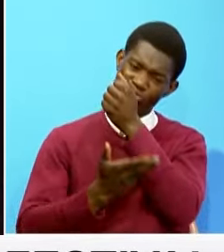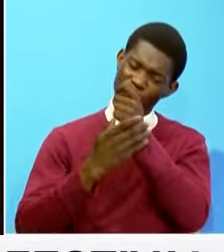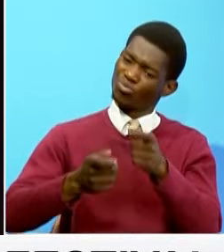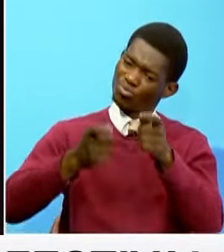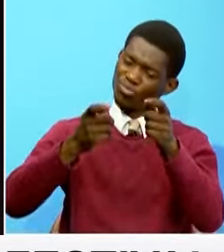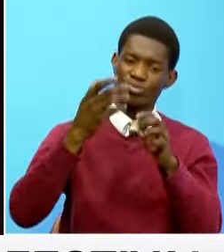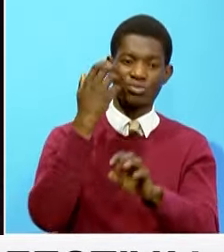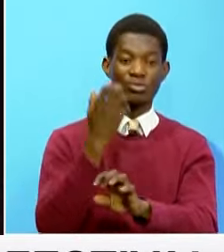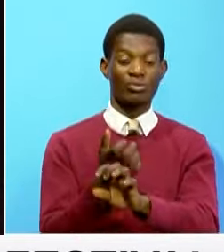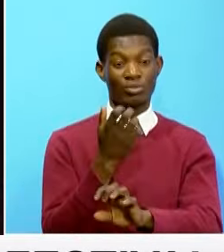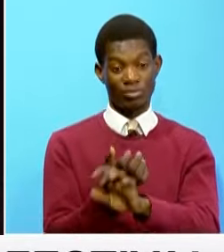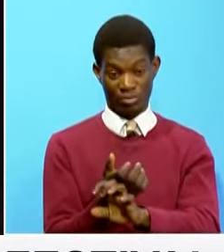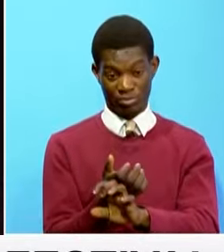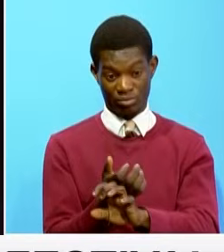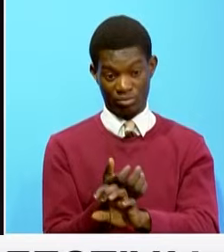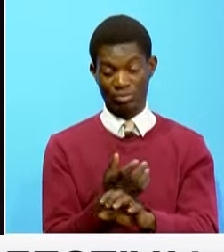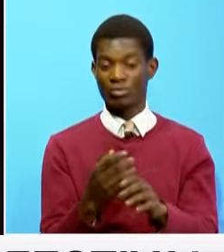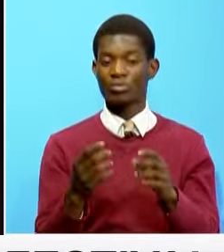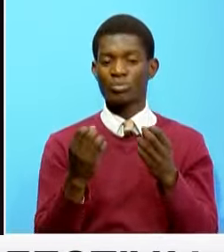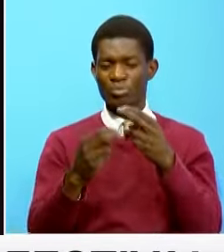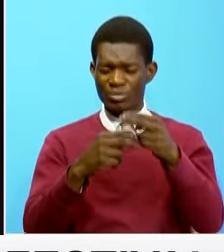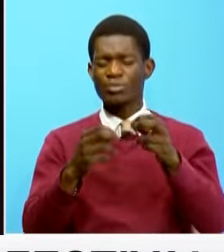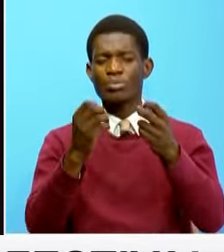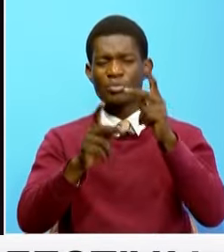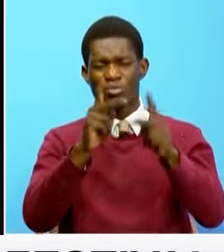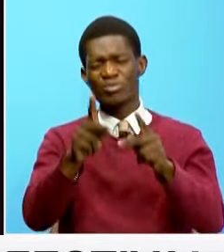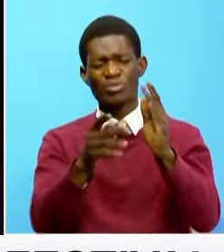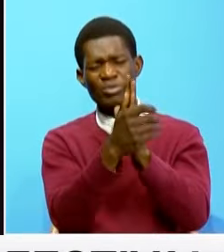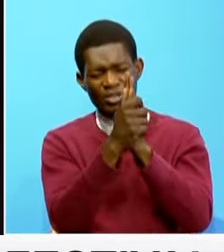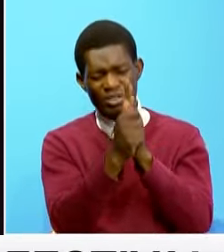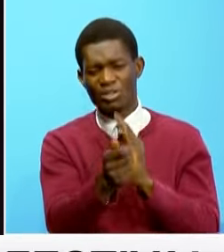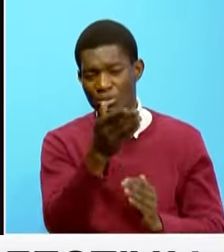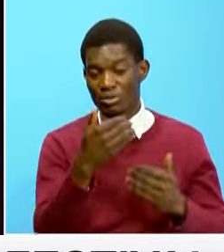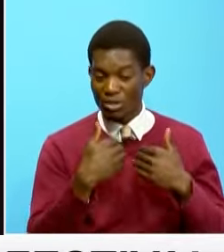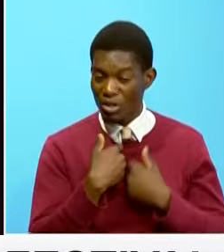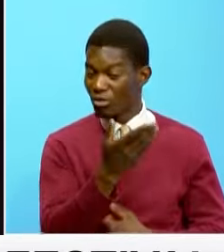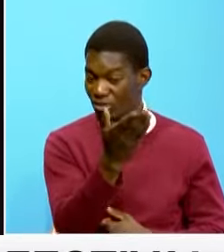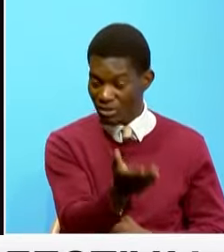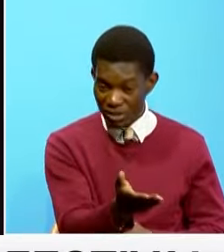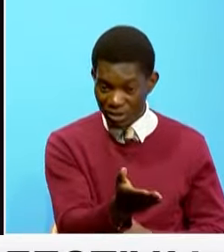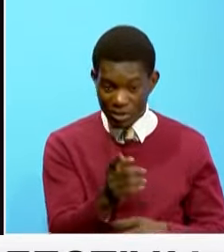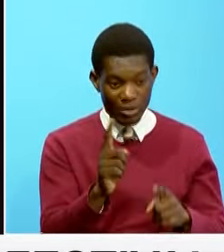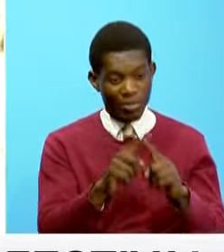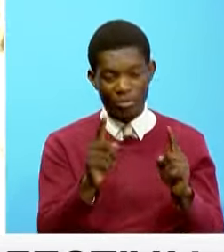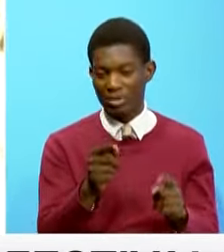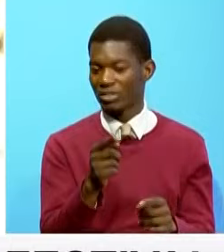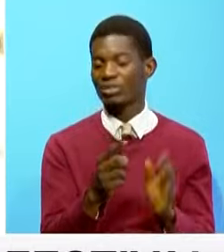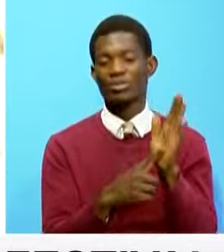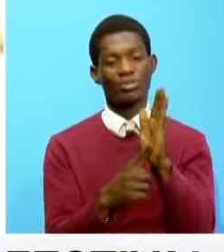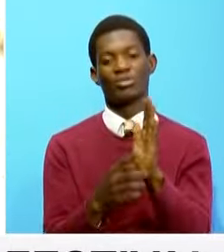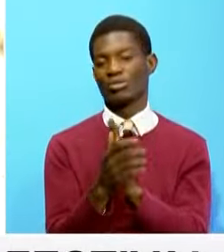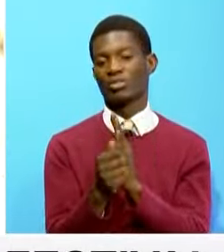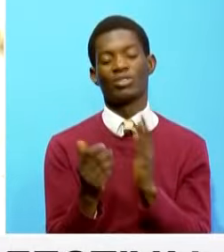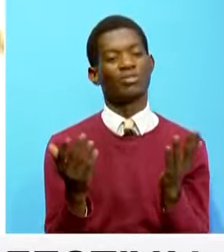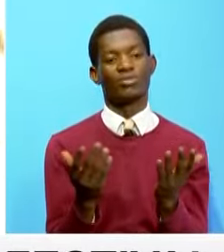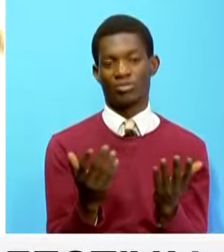talent in communities, which has the potential to contribute to personal and economical development of the